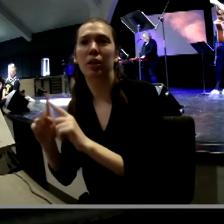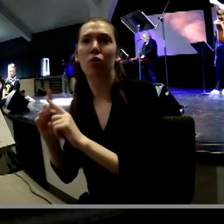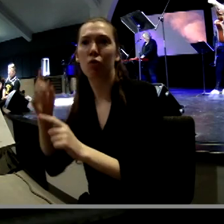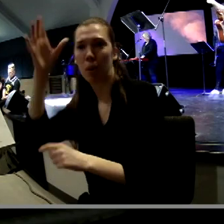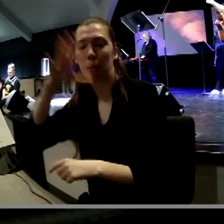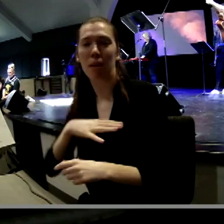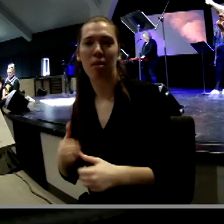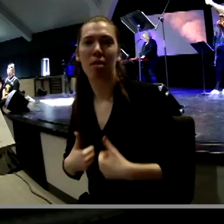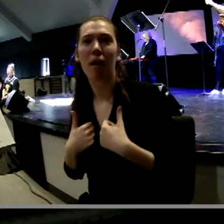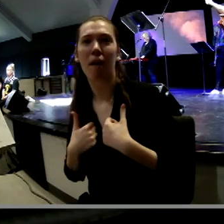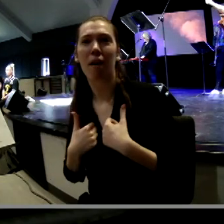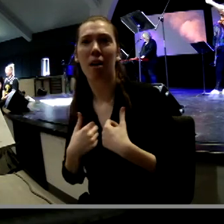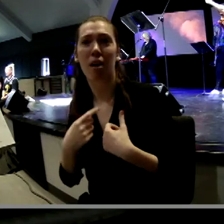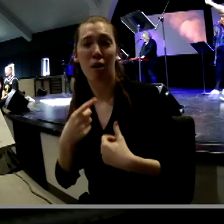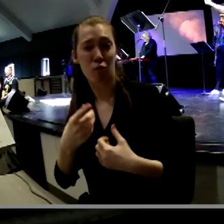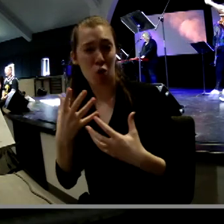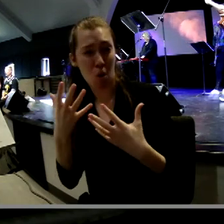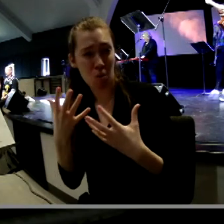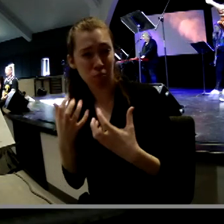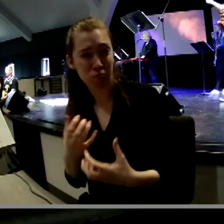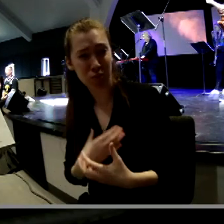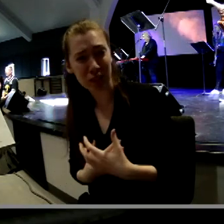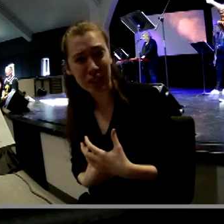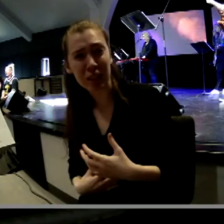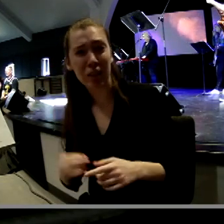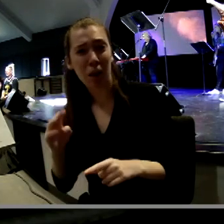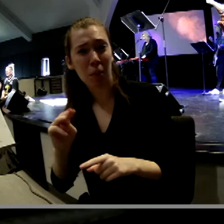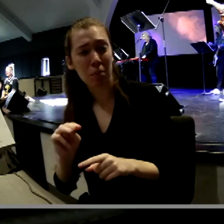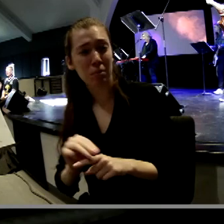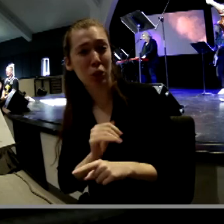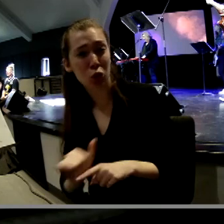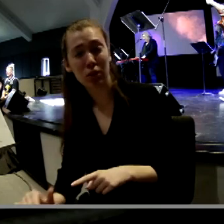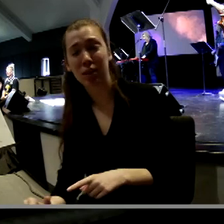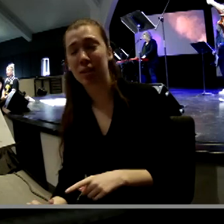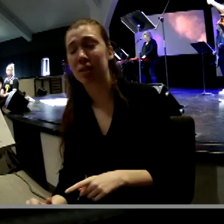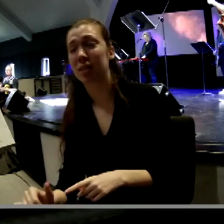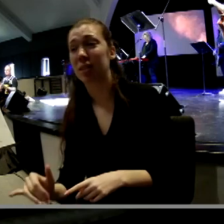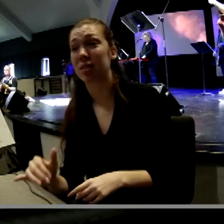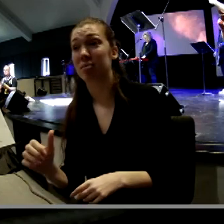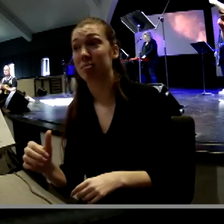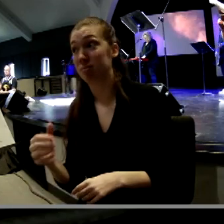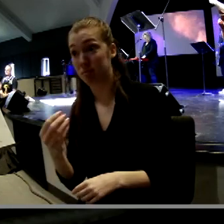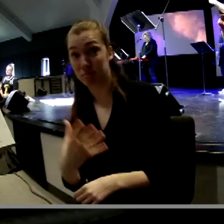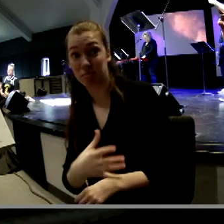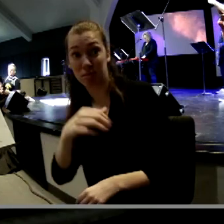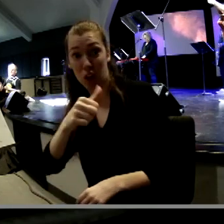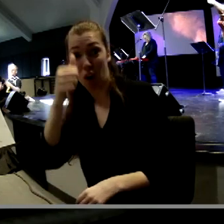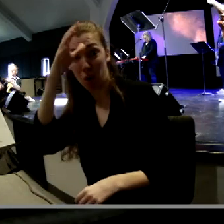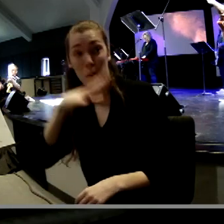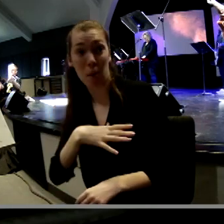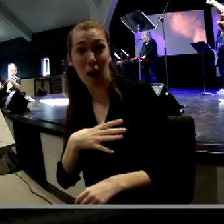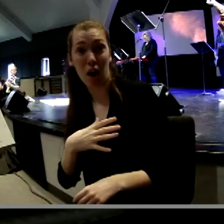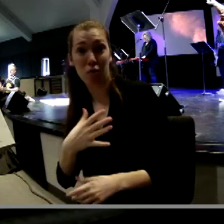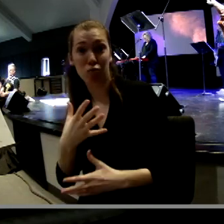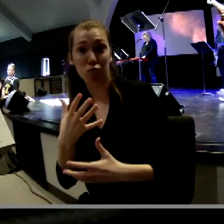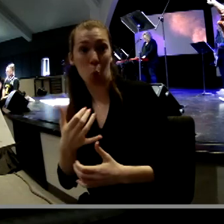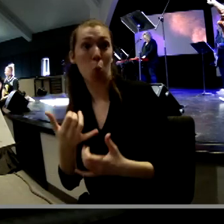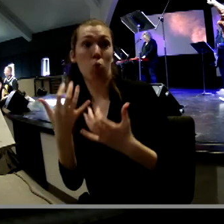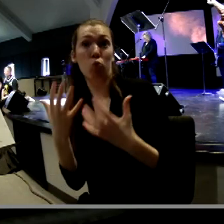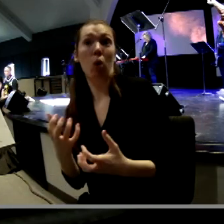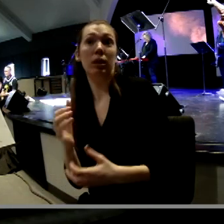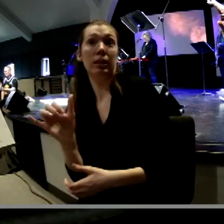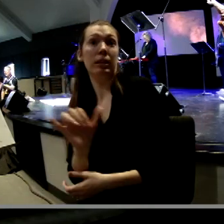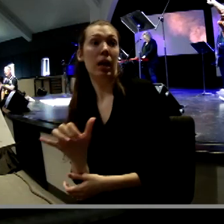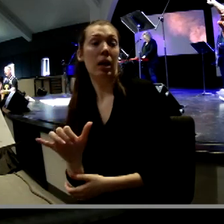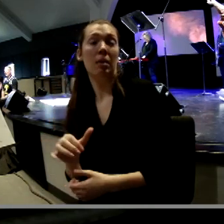that are looking for what you're looking for when it comes to connection, when it comes to serving one another, when it comes to